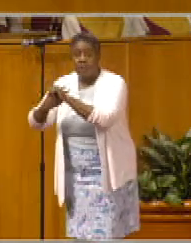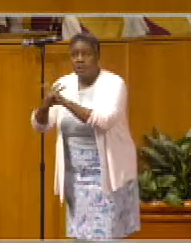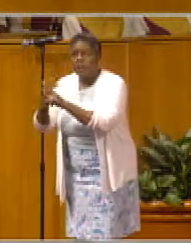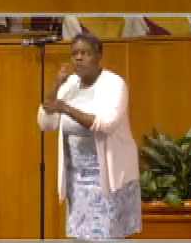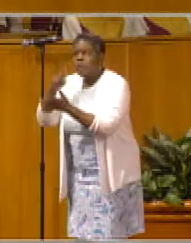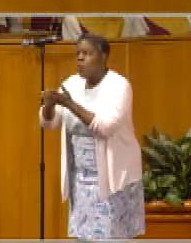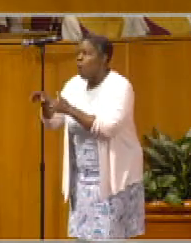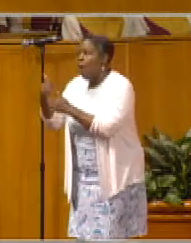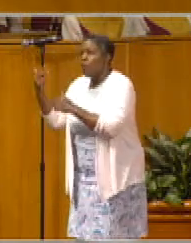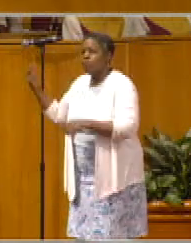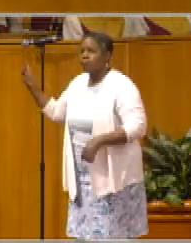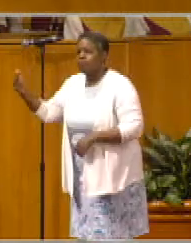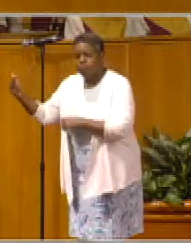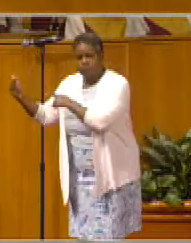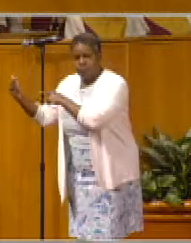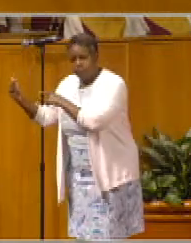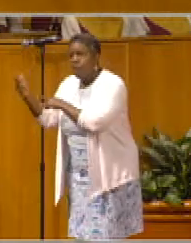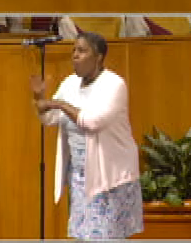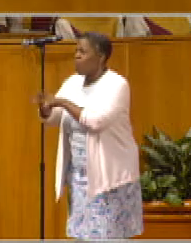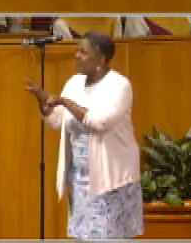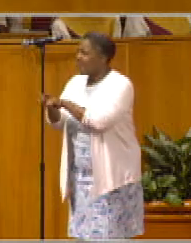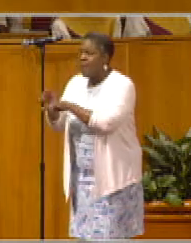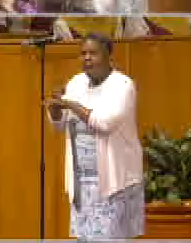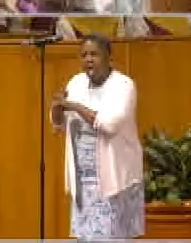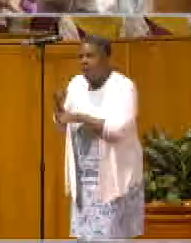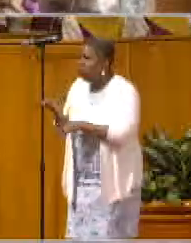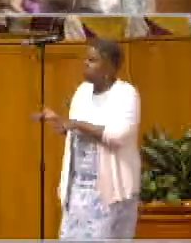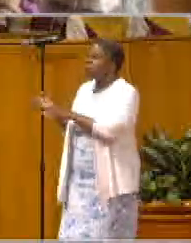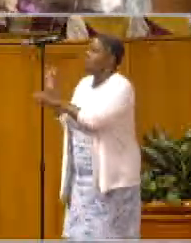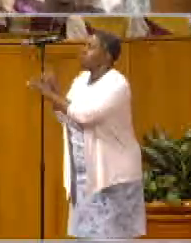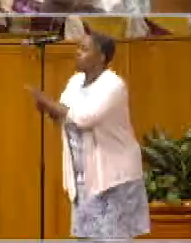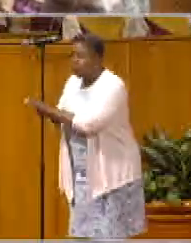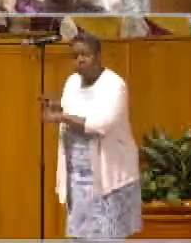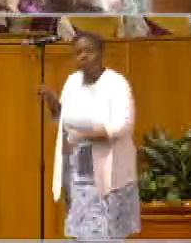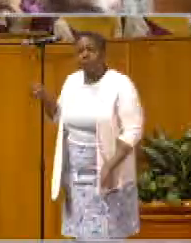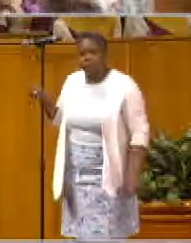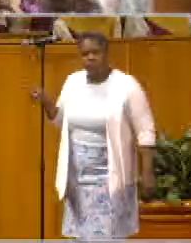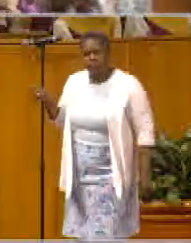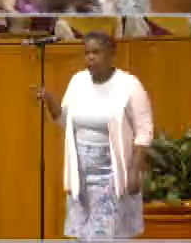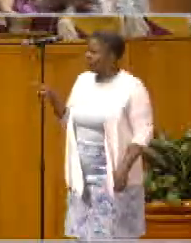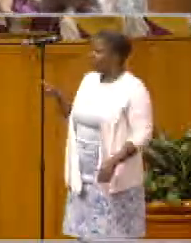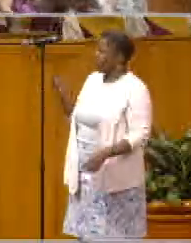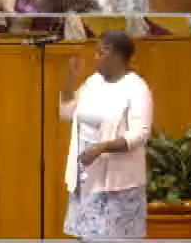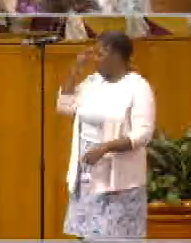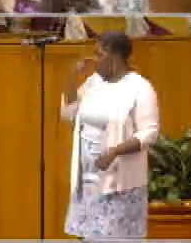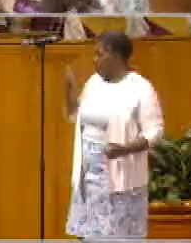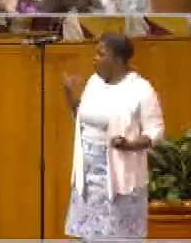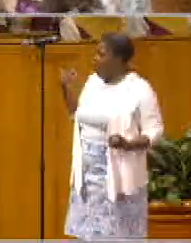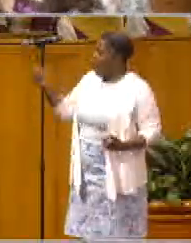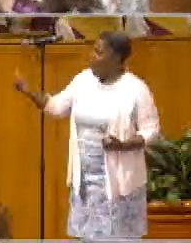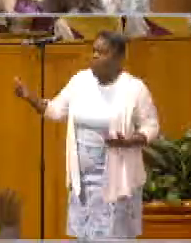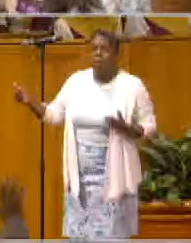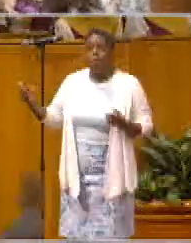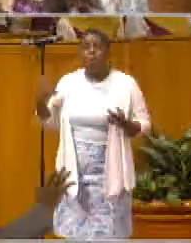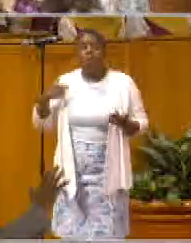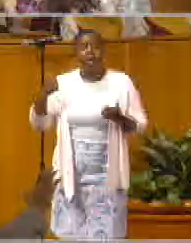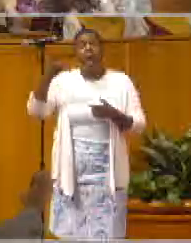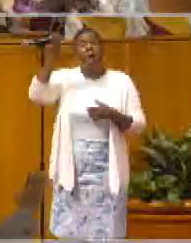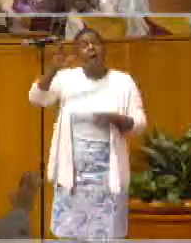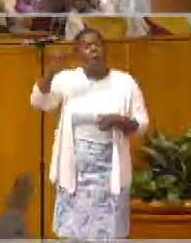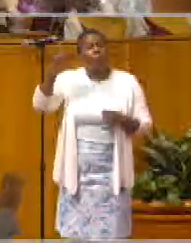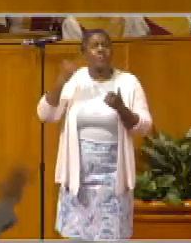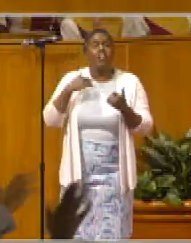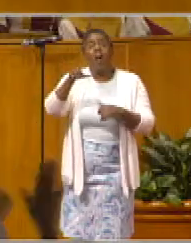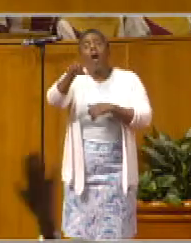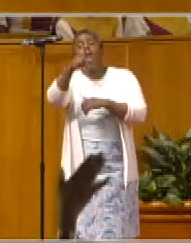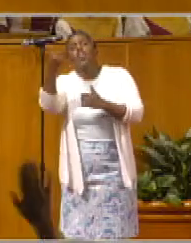ship was on the island going where they were headed. They found out what I came to preach to you today. God always has